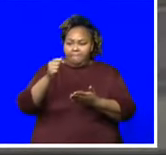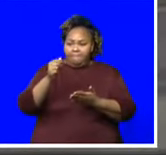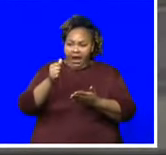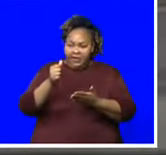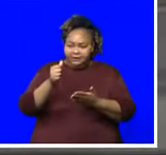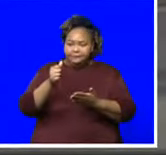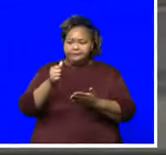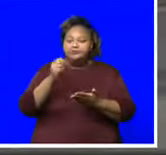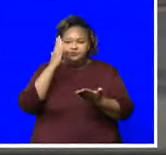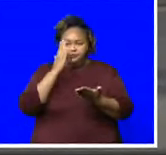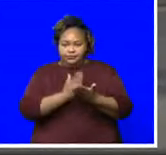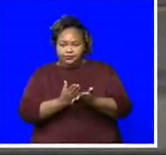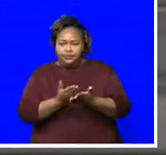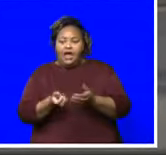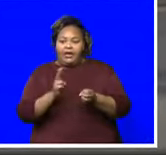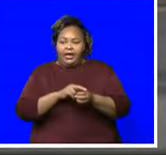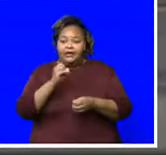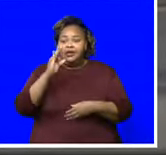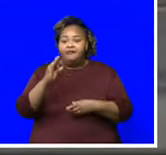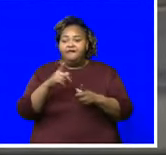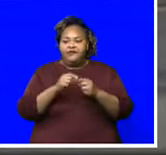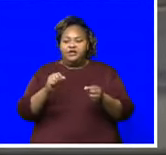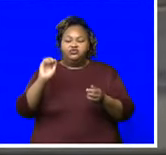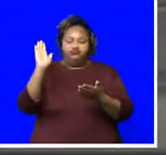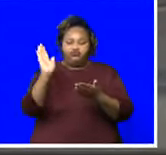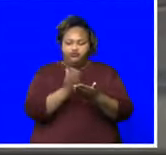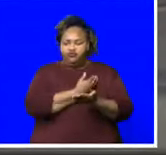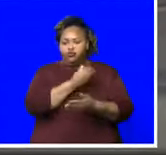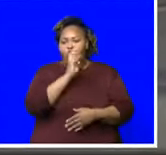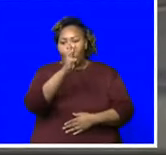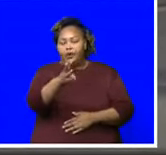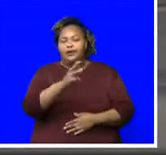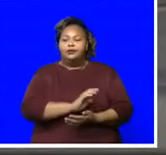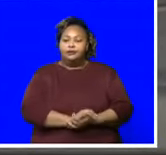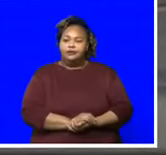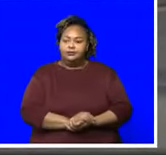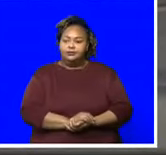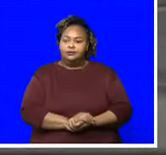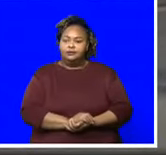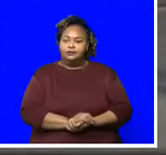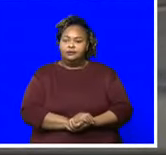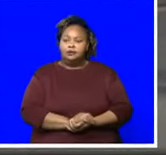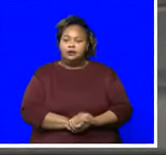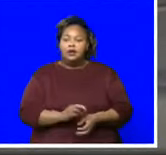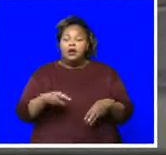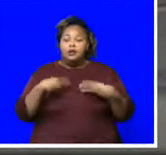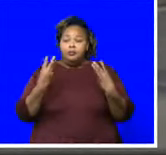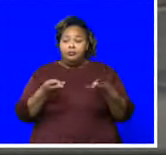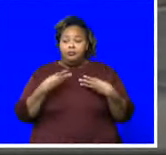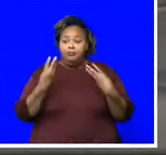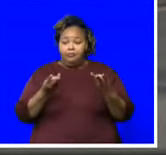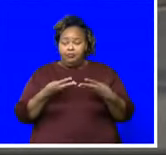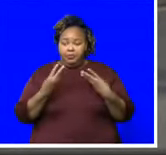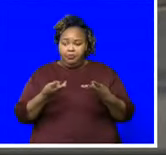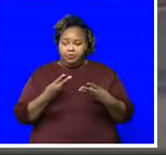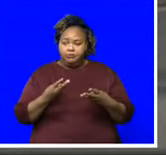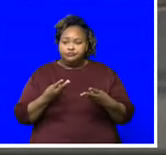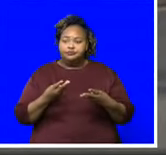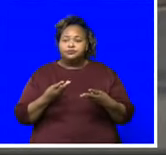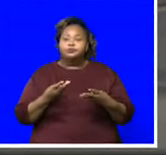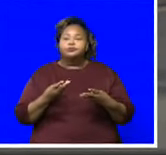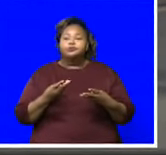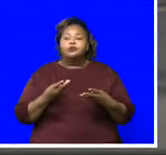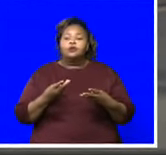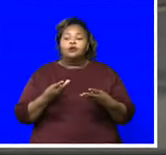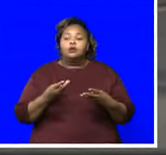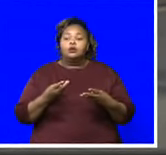sesiyawasusa nasibuka ku database yethu bonke bathele nasesibabuka bayale kubo 14,000 laba kulesigaba